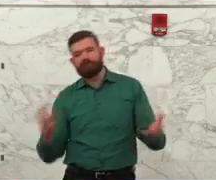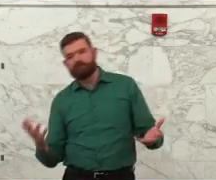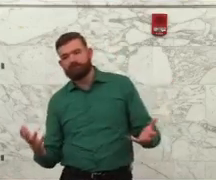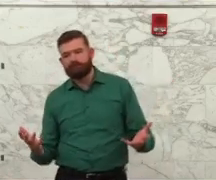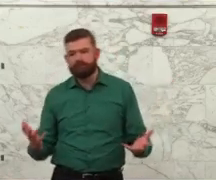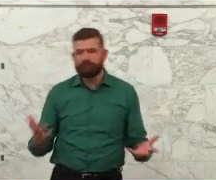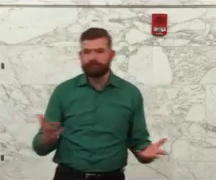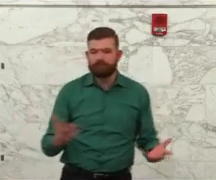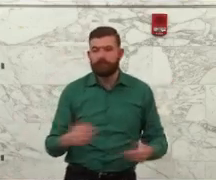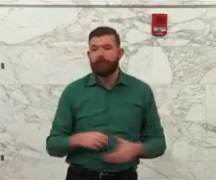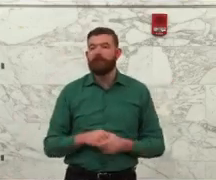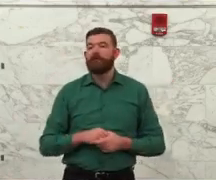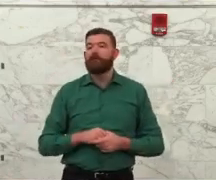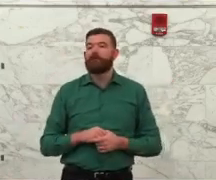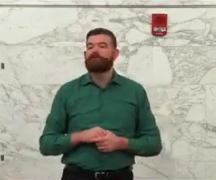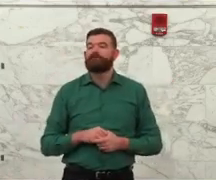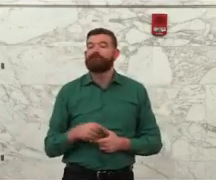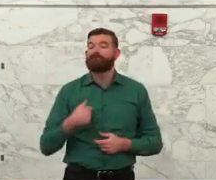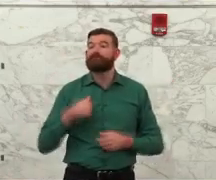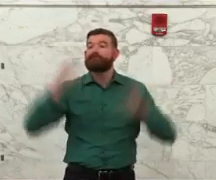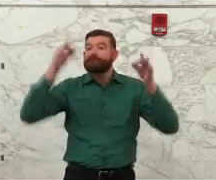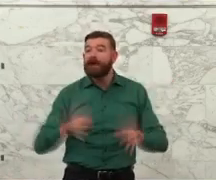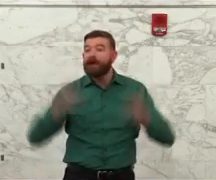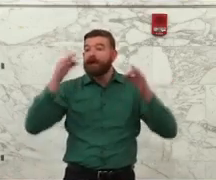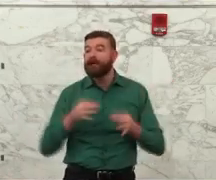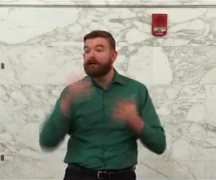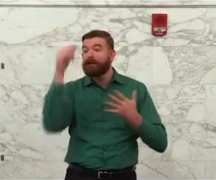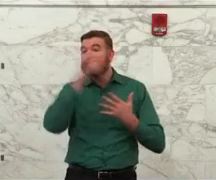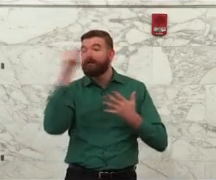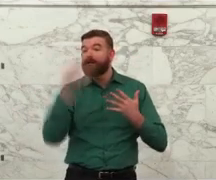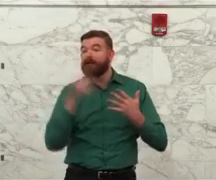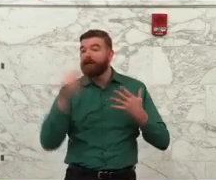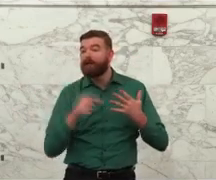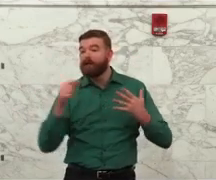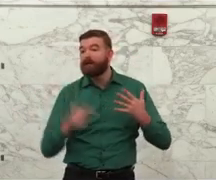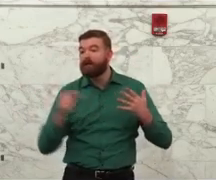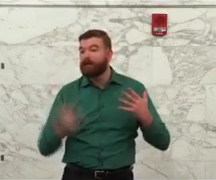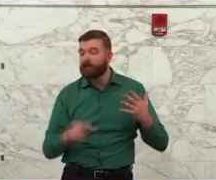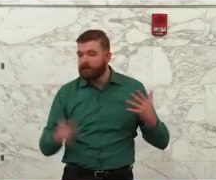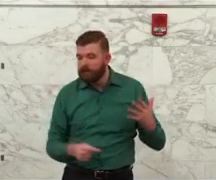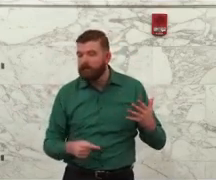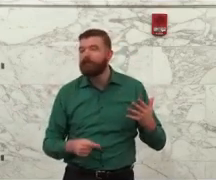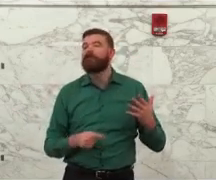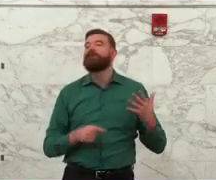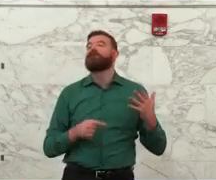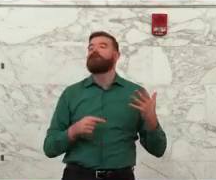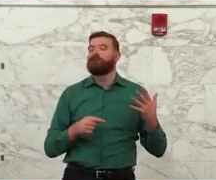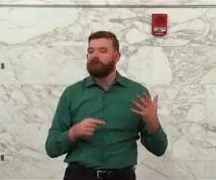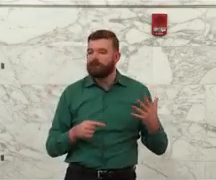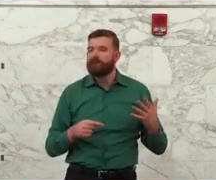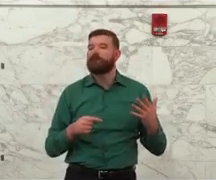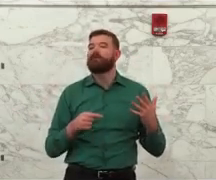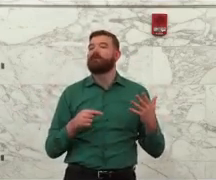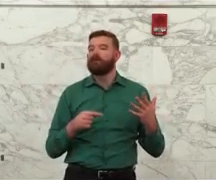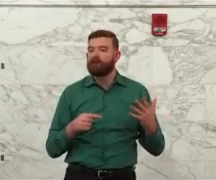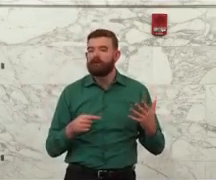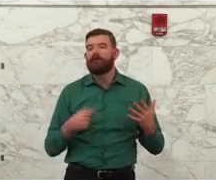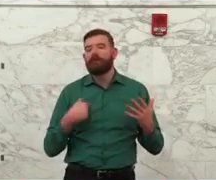high, and we want to get it right. You know, when we closed schools, we wanted to make sure there was no kid who was going without a meal. There was